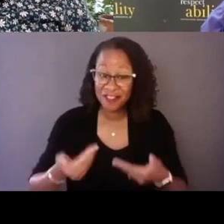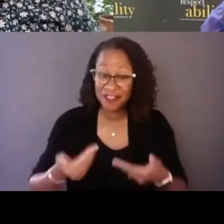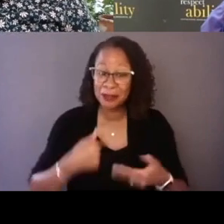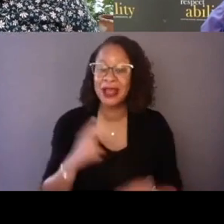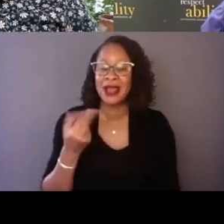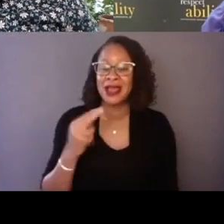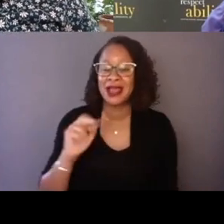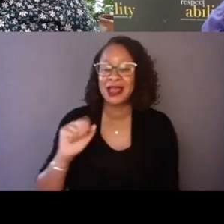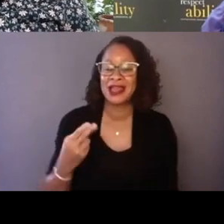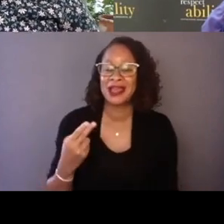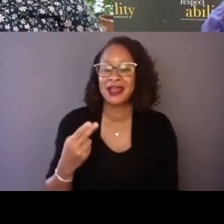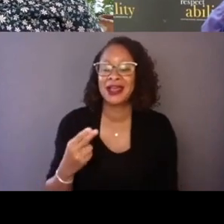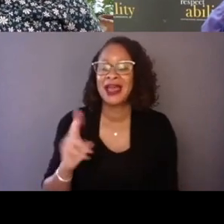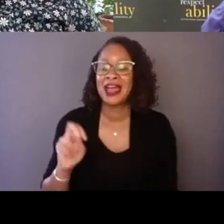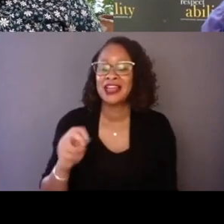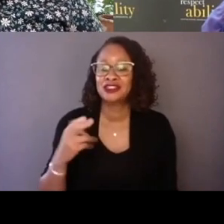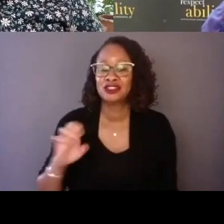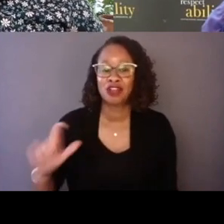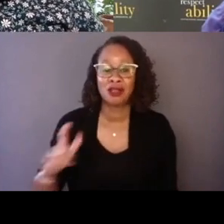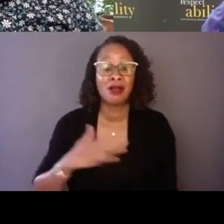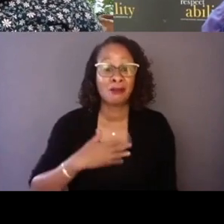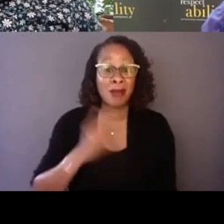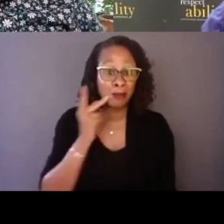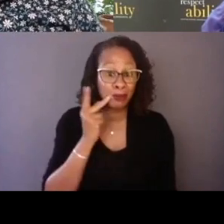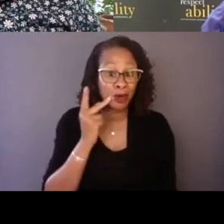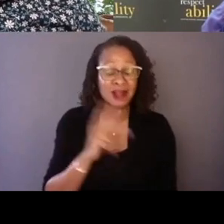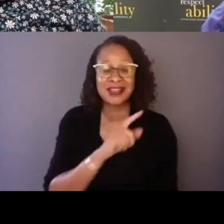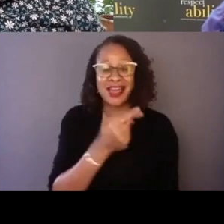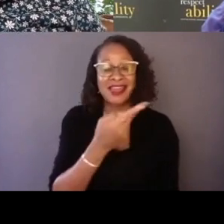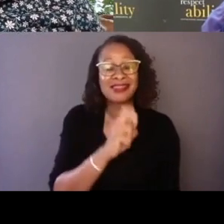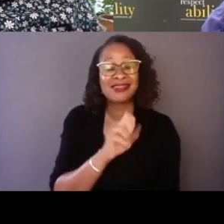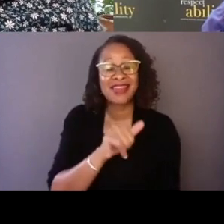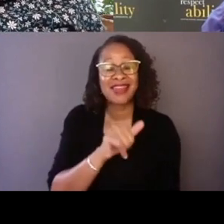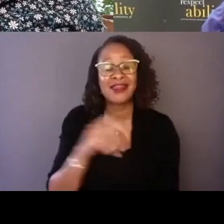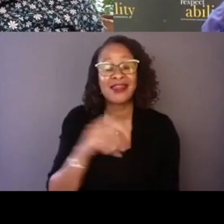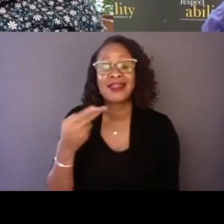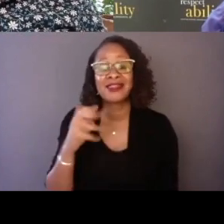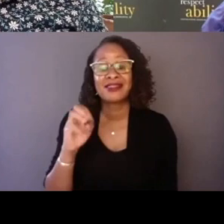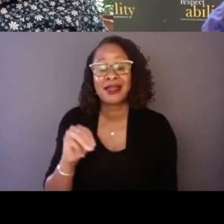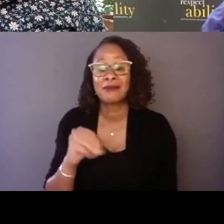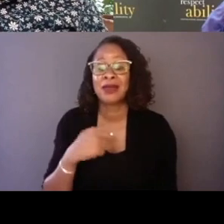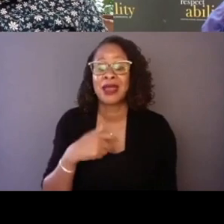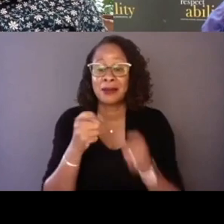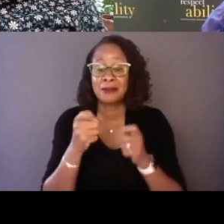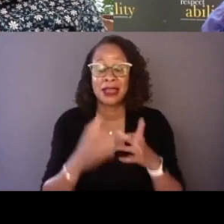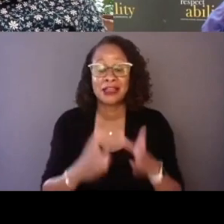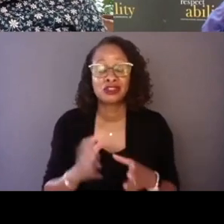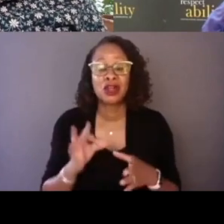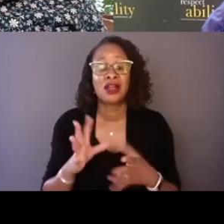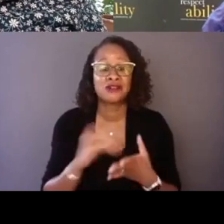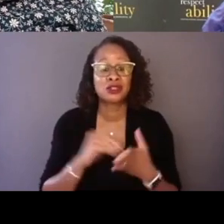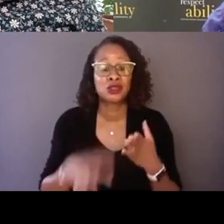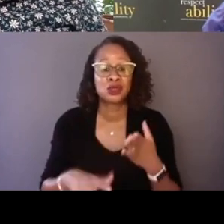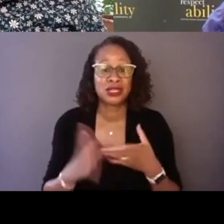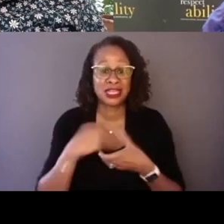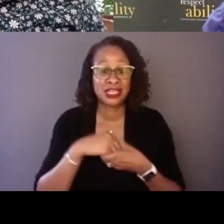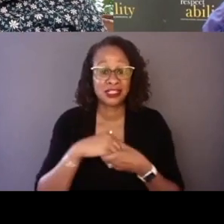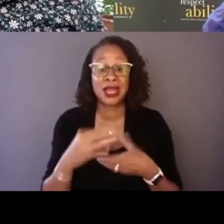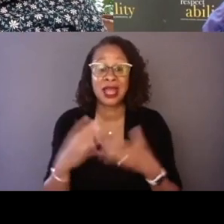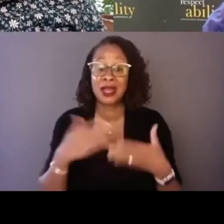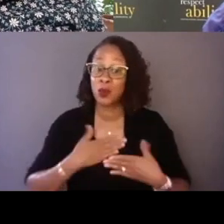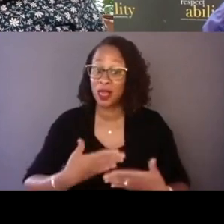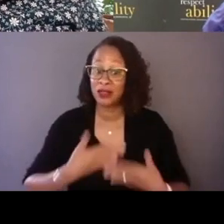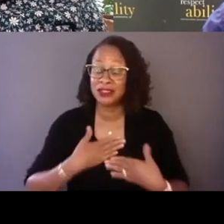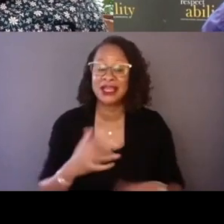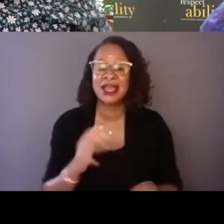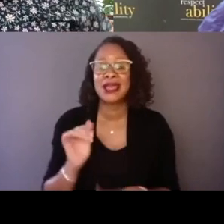My pronouns are they, them. And I am the manager of student engagement and wellness at Hillel International in Washington,